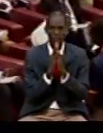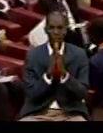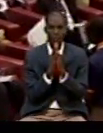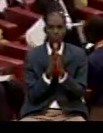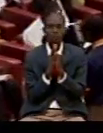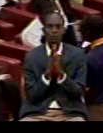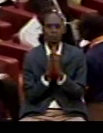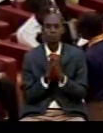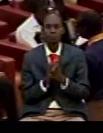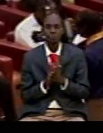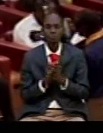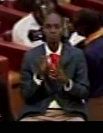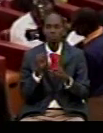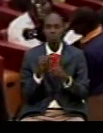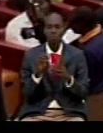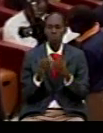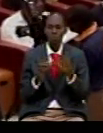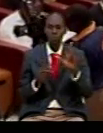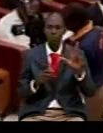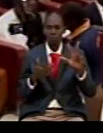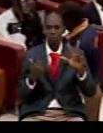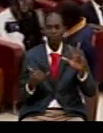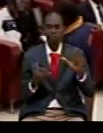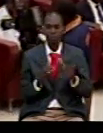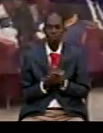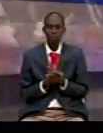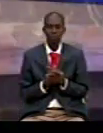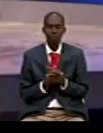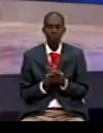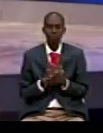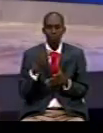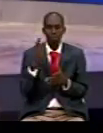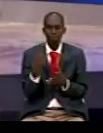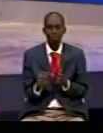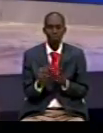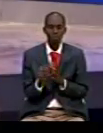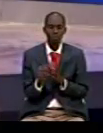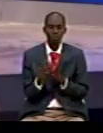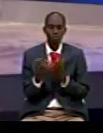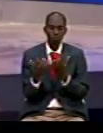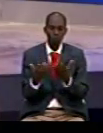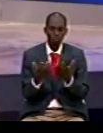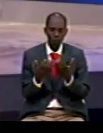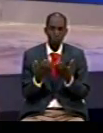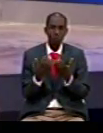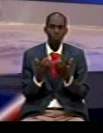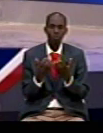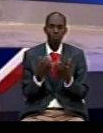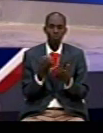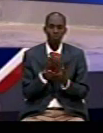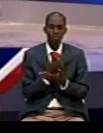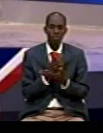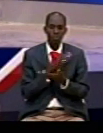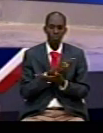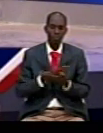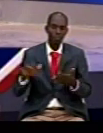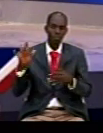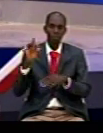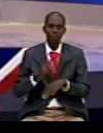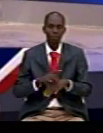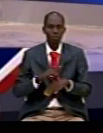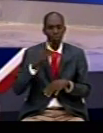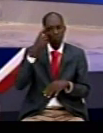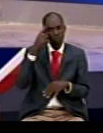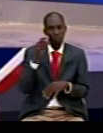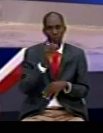Amen. Point number three now, the desirable, the divine touch